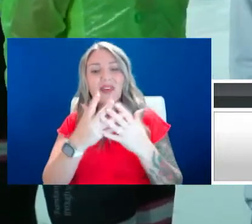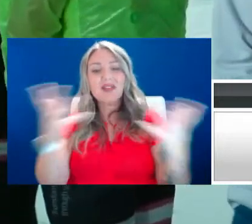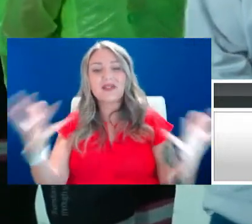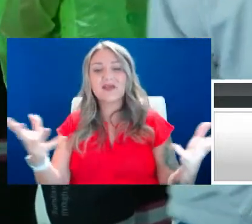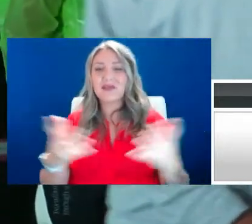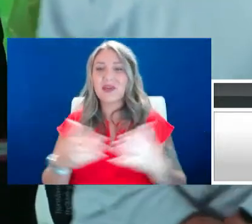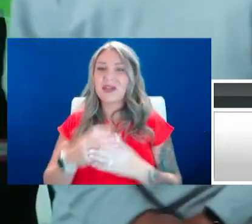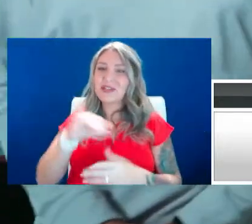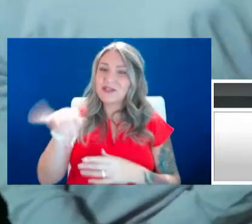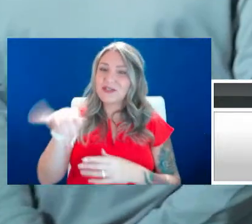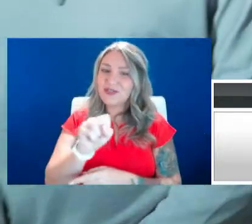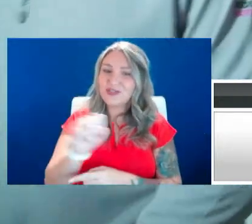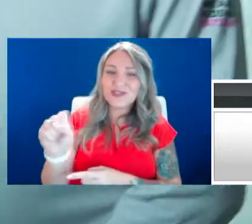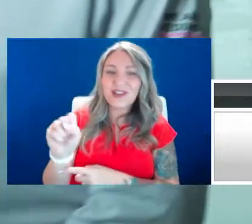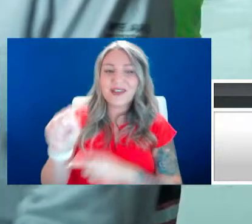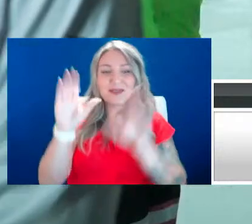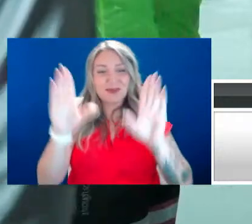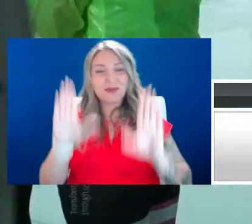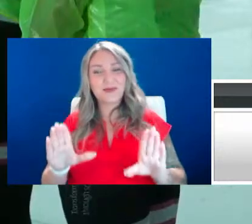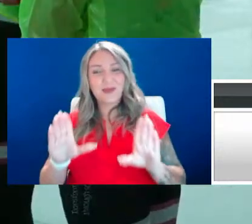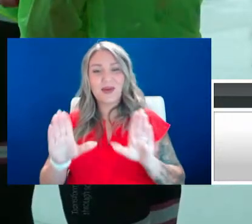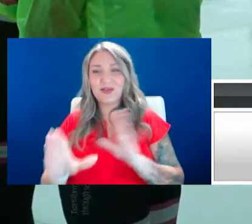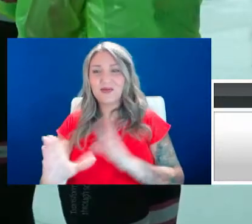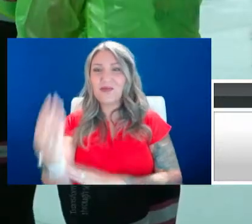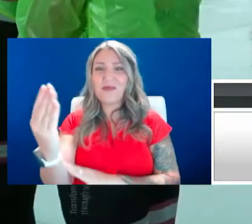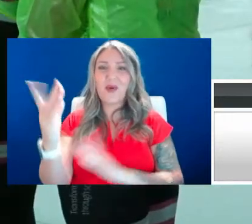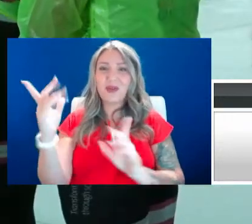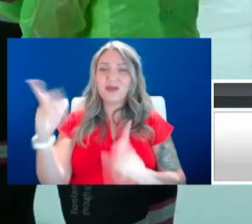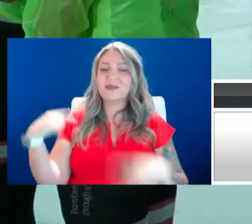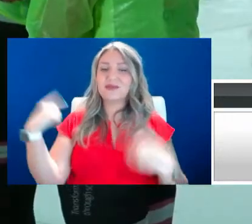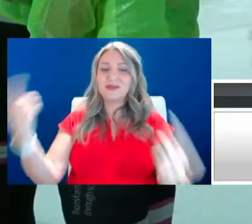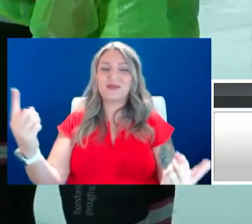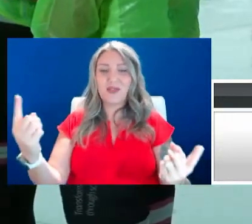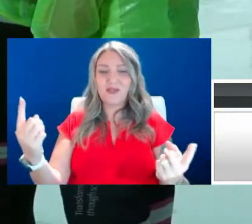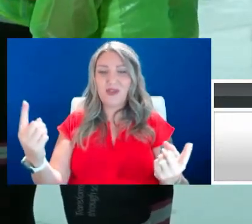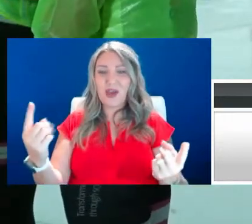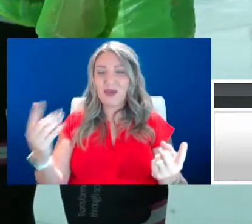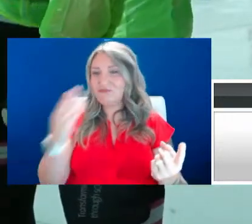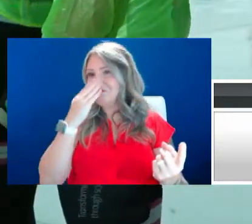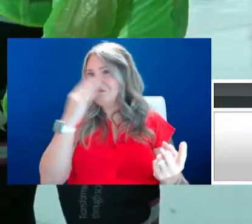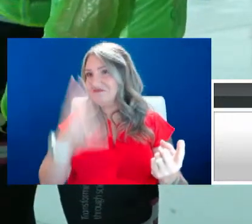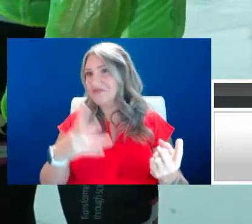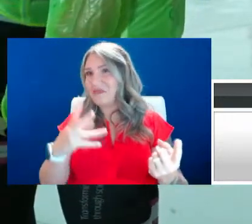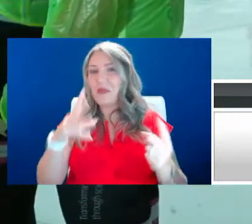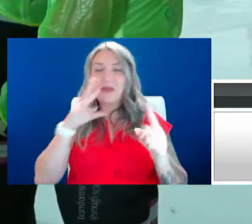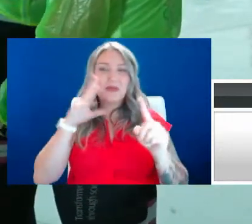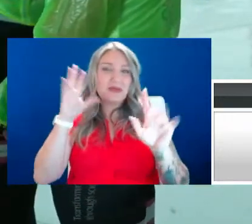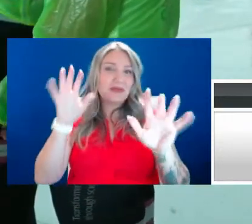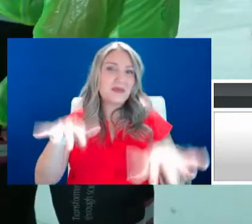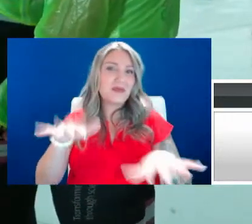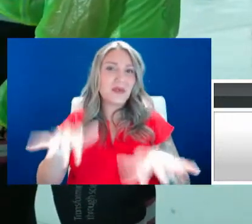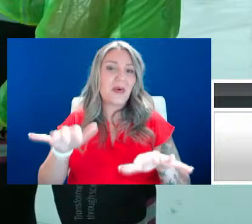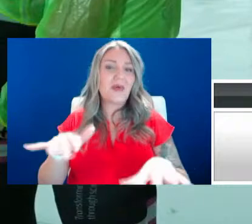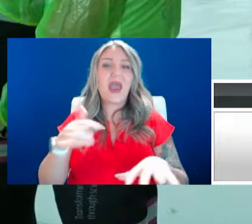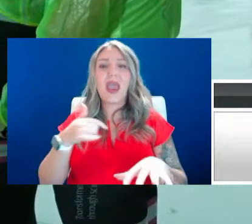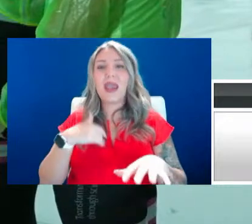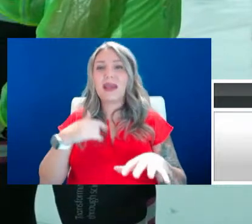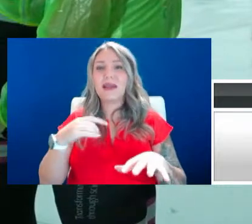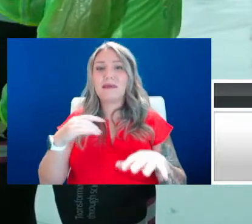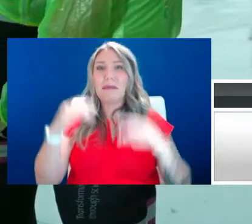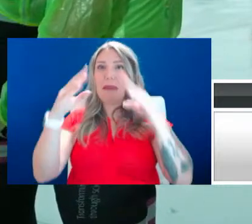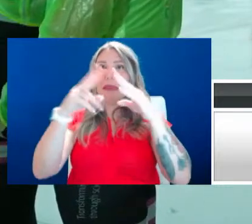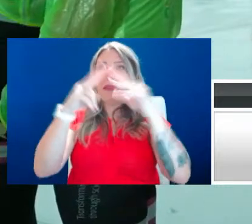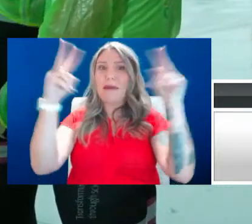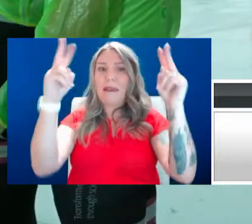Jess, this has been a wonderful morning out here so far. Who cares about the rain? I can say that because I'm in the canopy here, and I'm not going to be